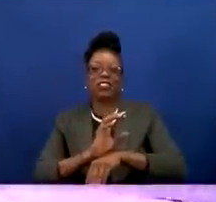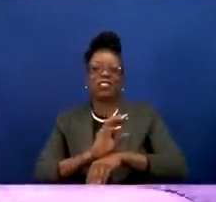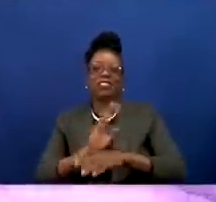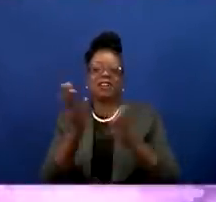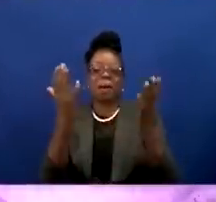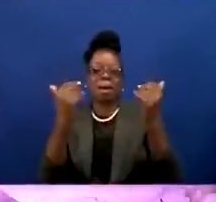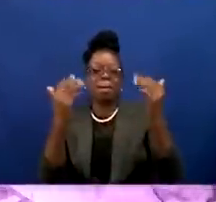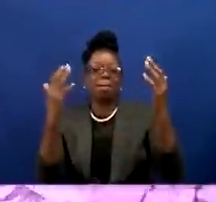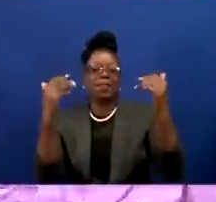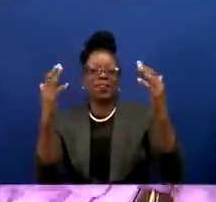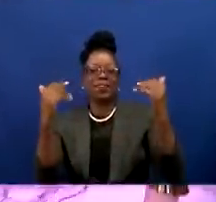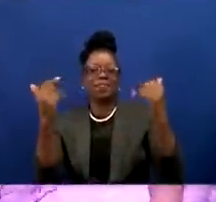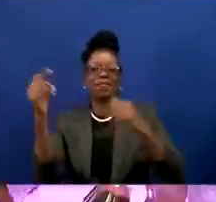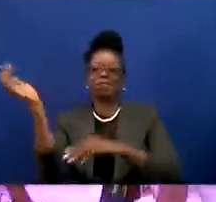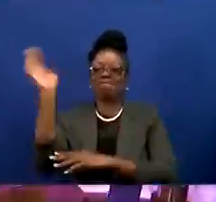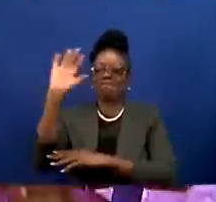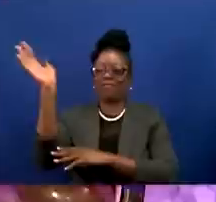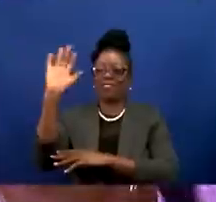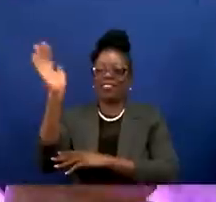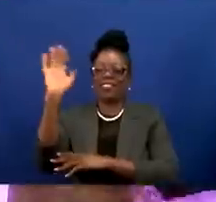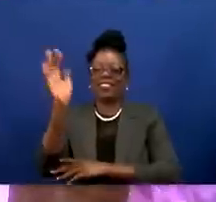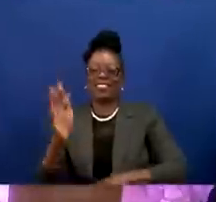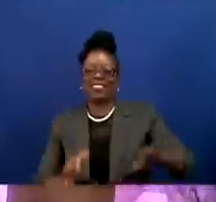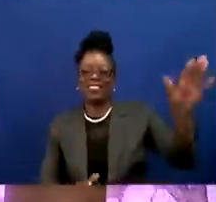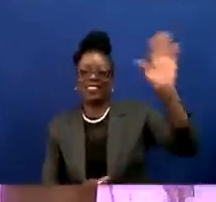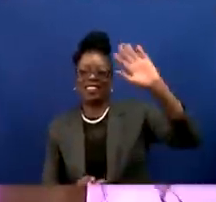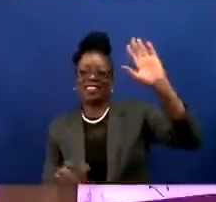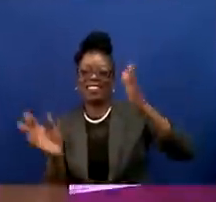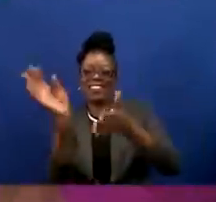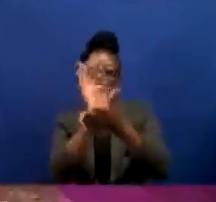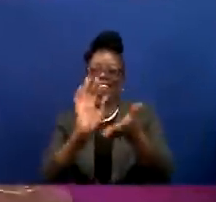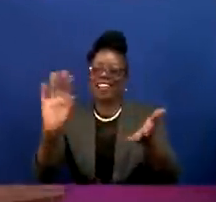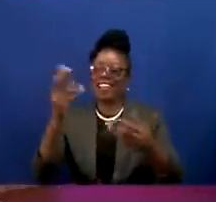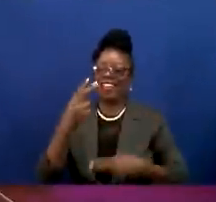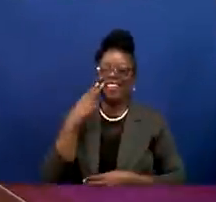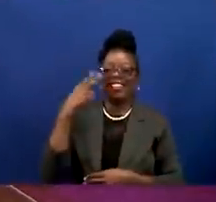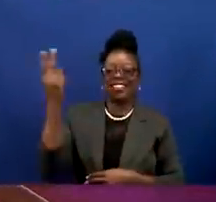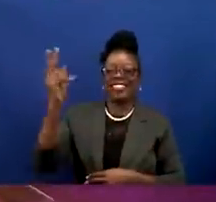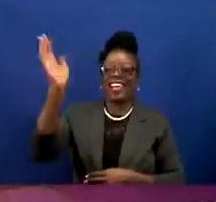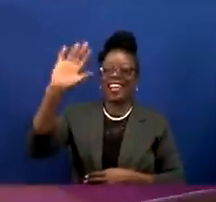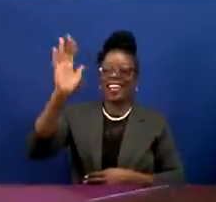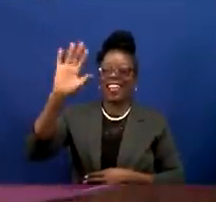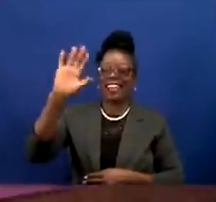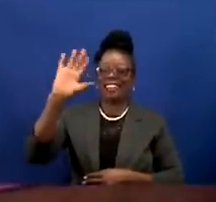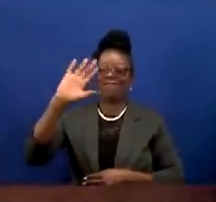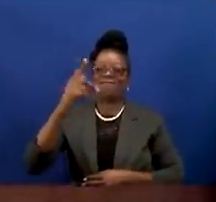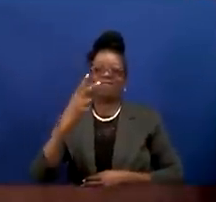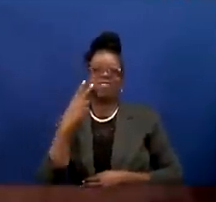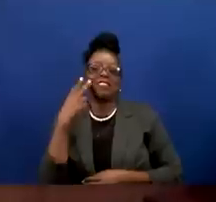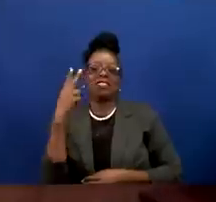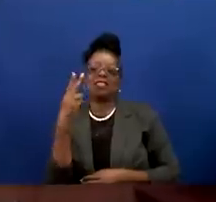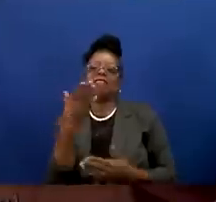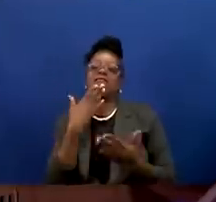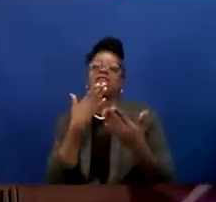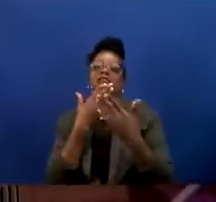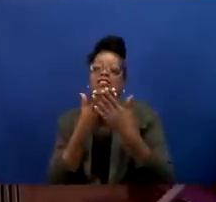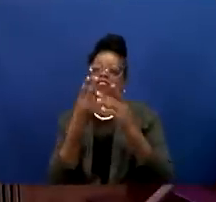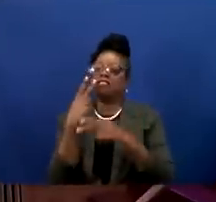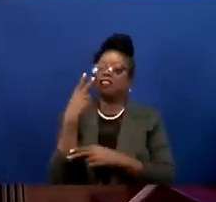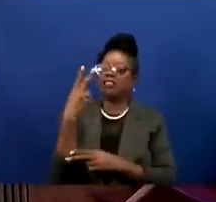family, won't you just wave at somebody across the cathedral that you haven't seen in a long time and say it's good to see